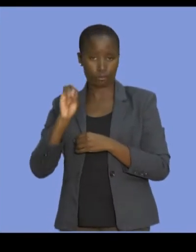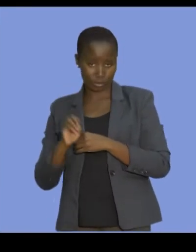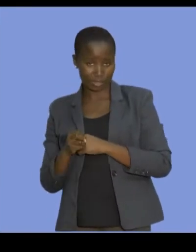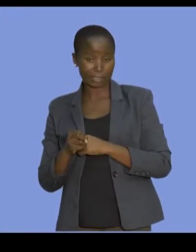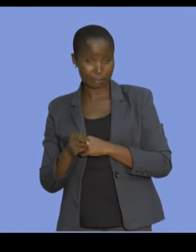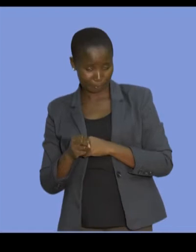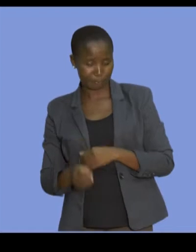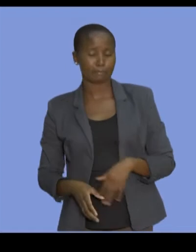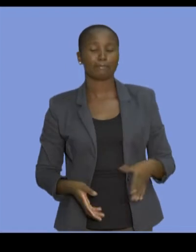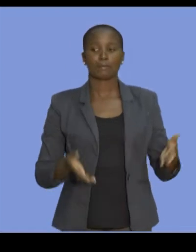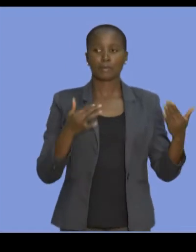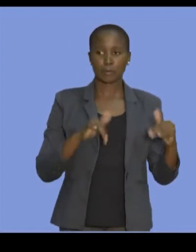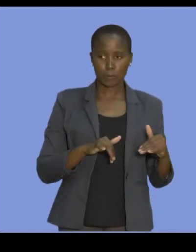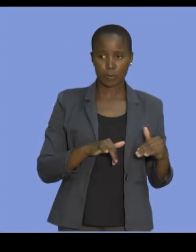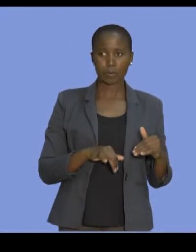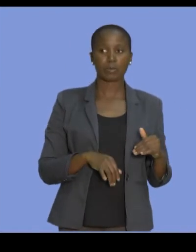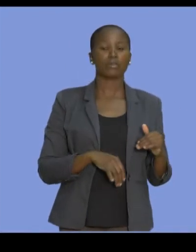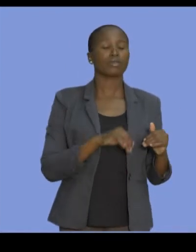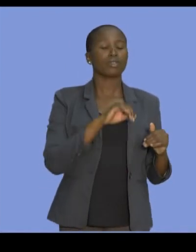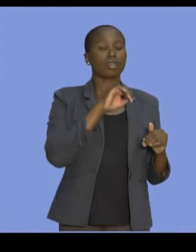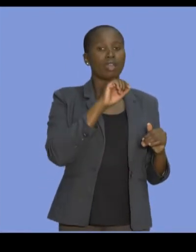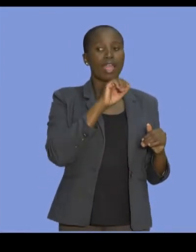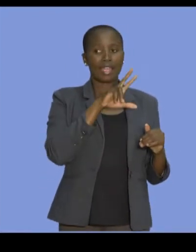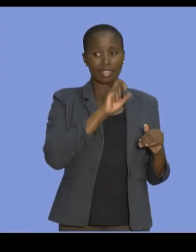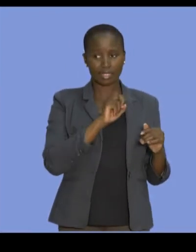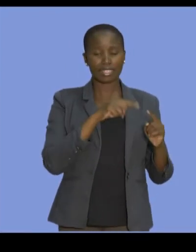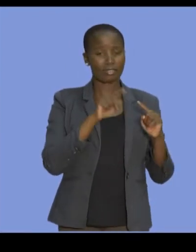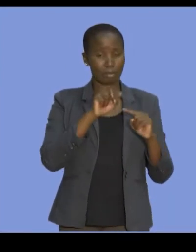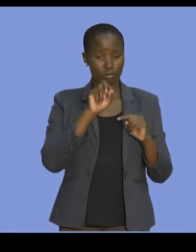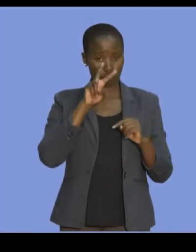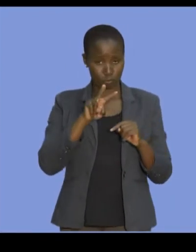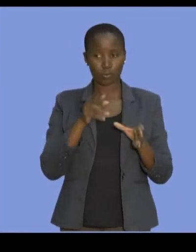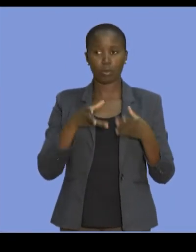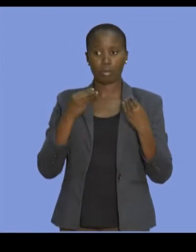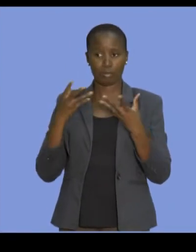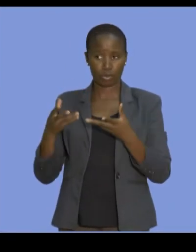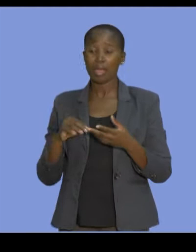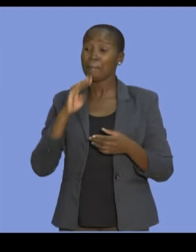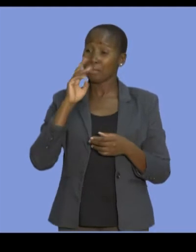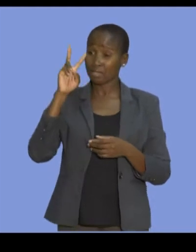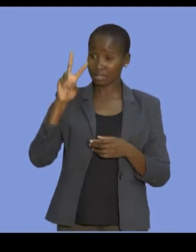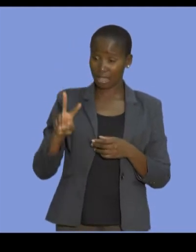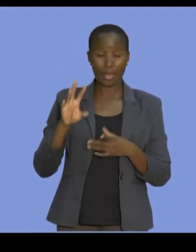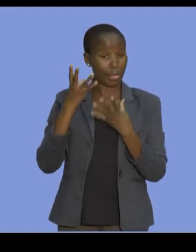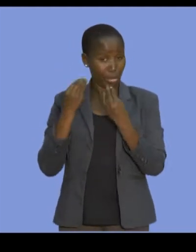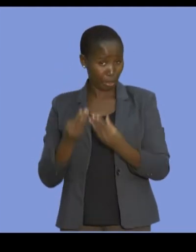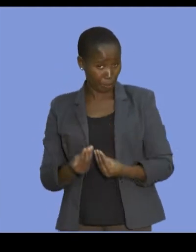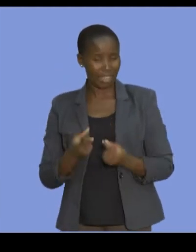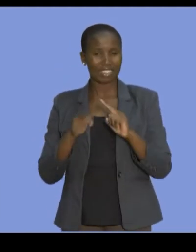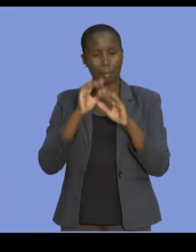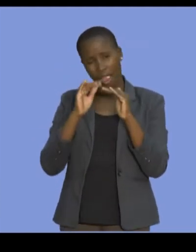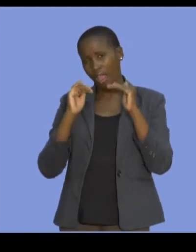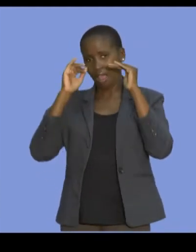90. So now we have the interval, the frequency, the highest midpoint, and the